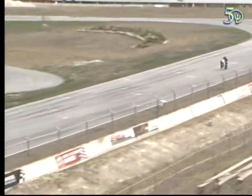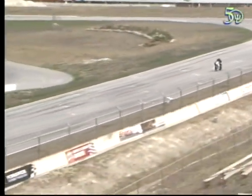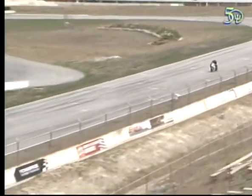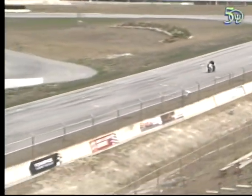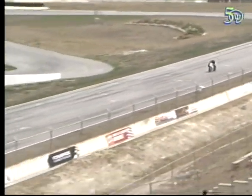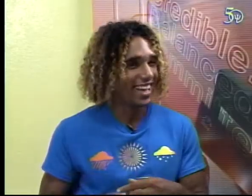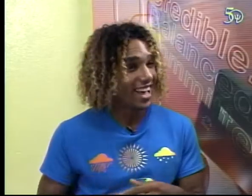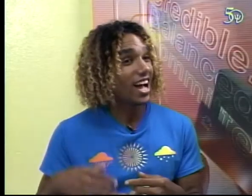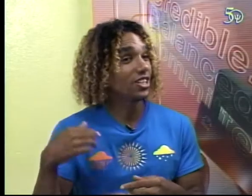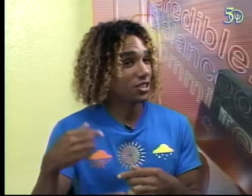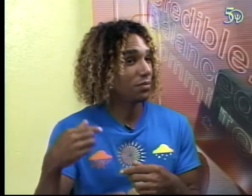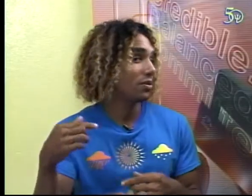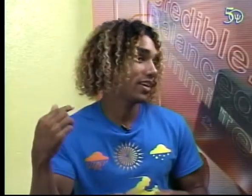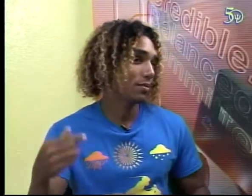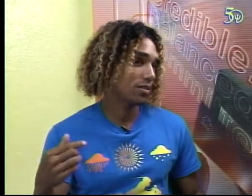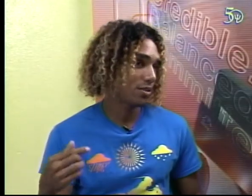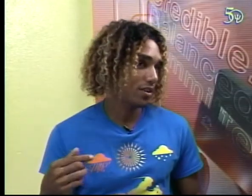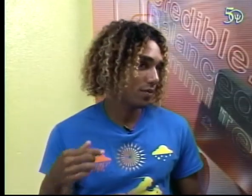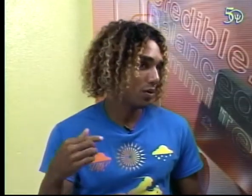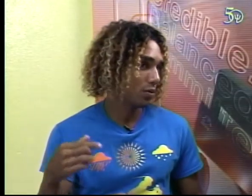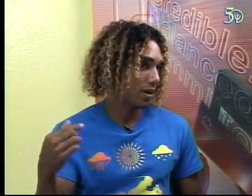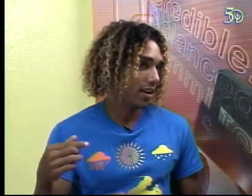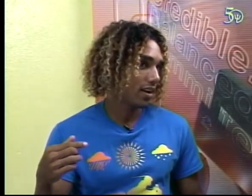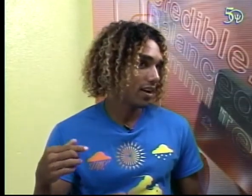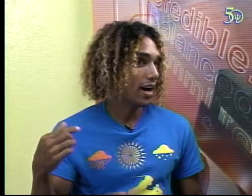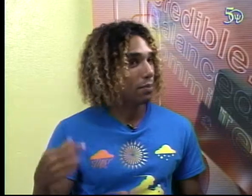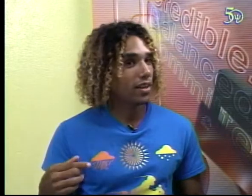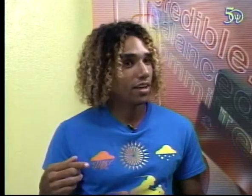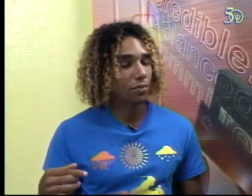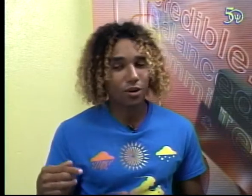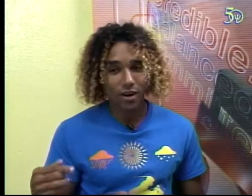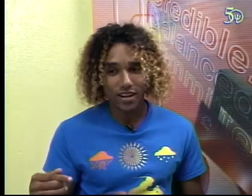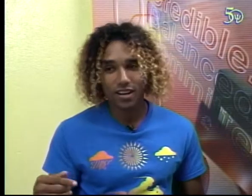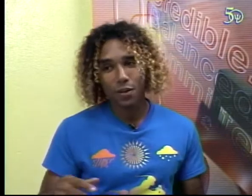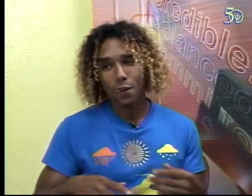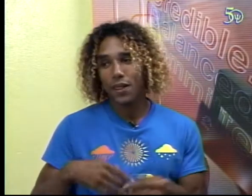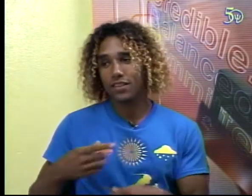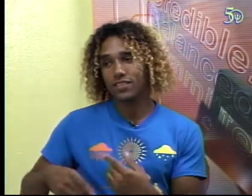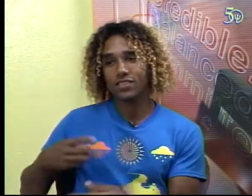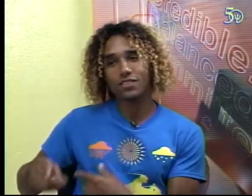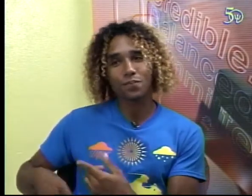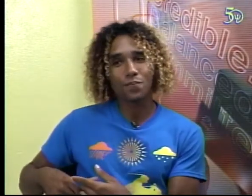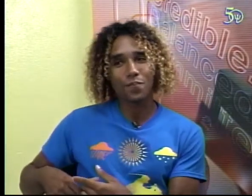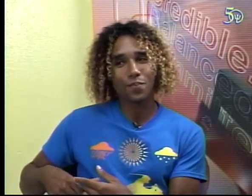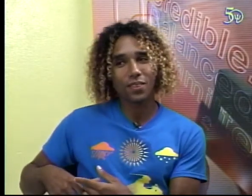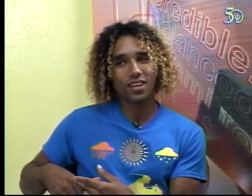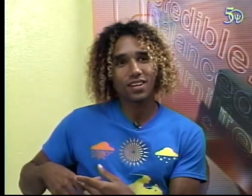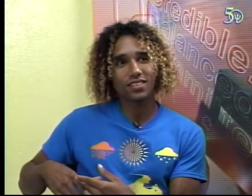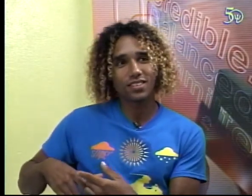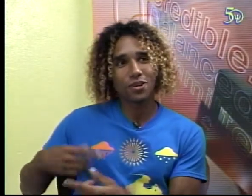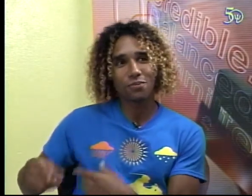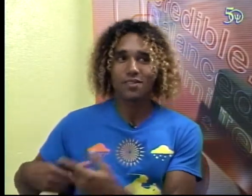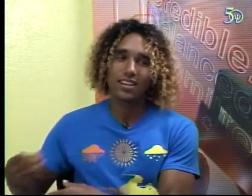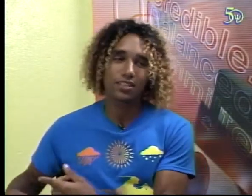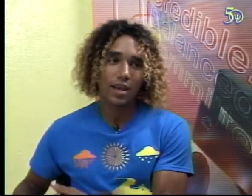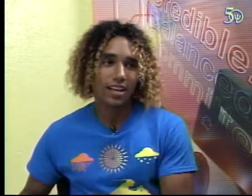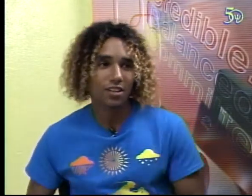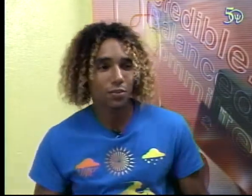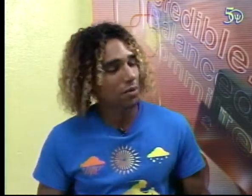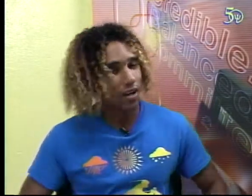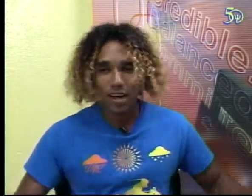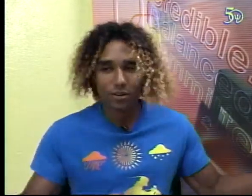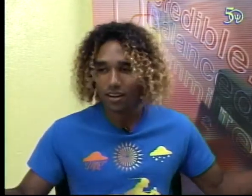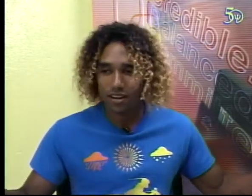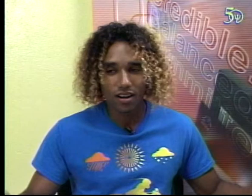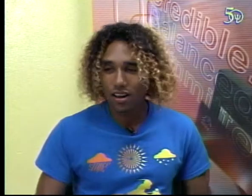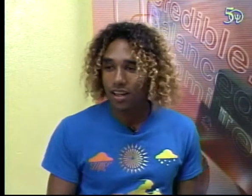I did my math, I should be able to get up to 3rd if it went the way I planned. But already, this is, you know, taking us back a little